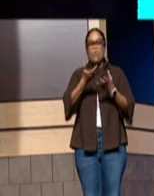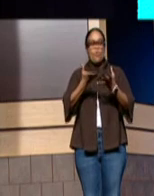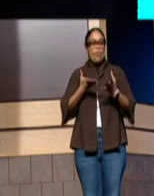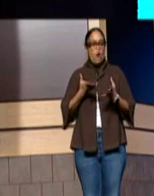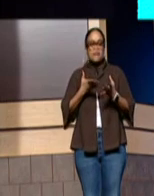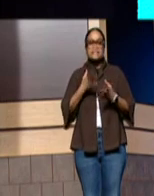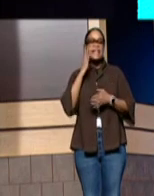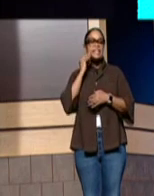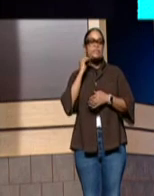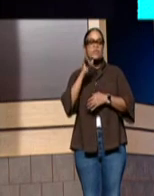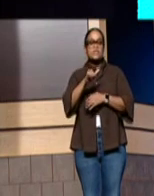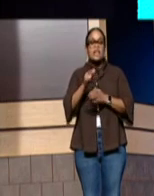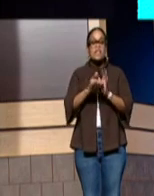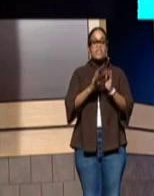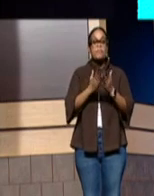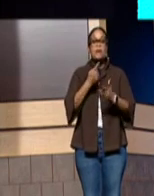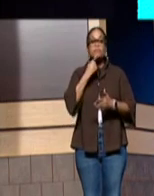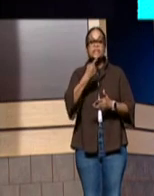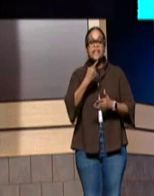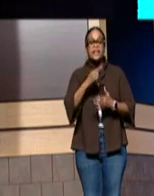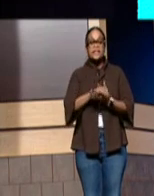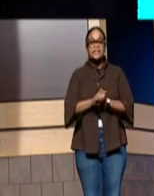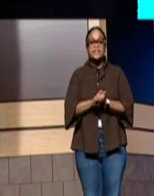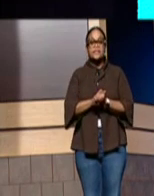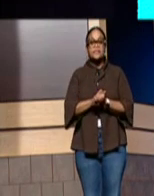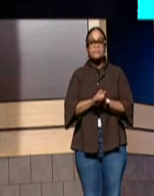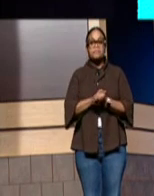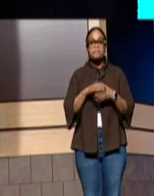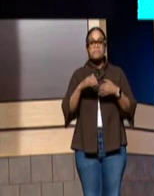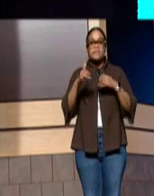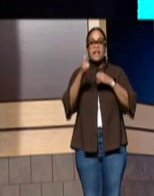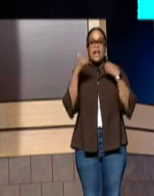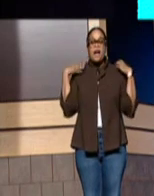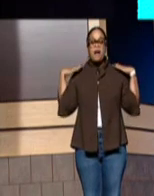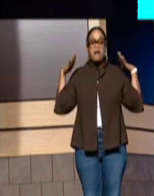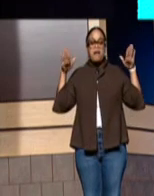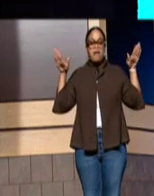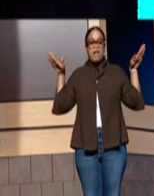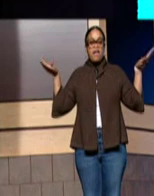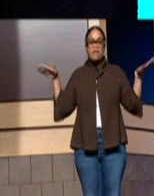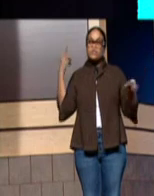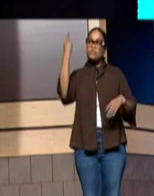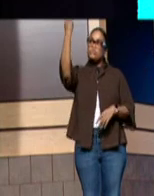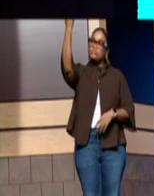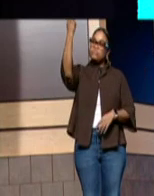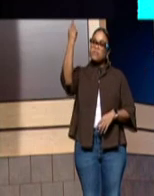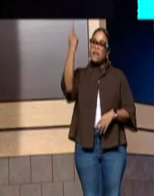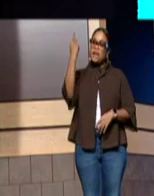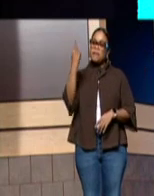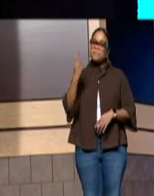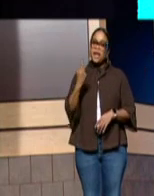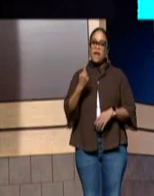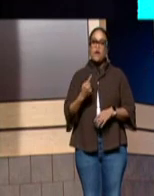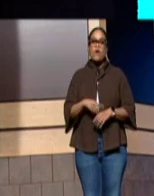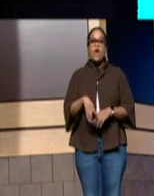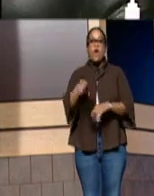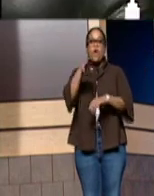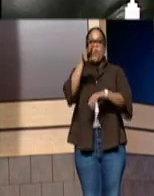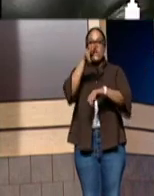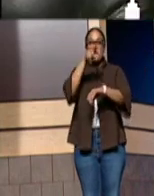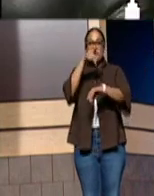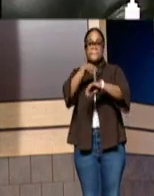That's right. And the Bible says a Passover angel came down to strengthen him. Yeah. When Peter was